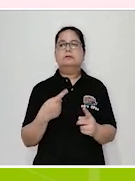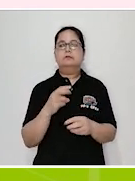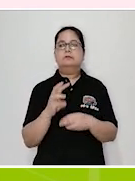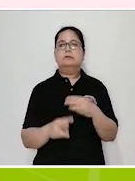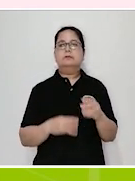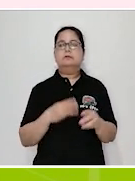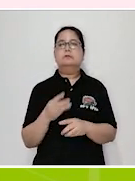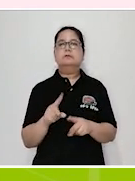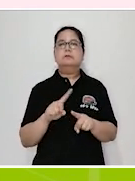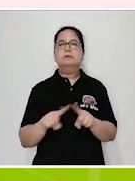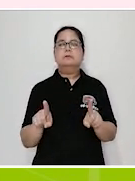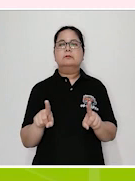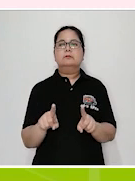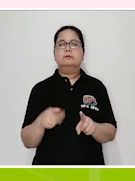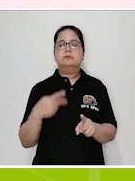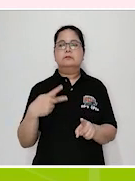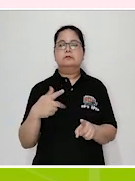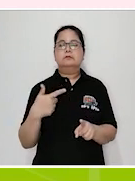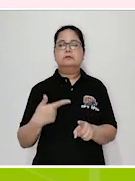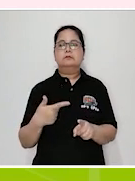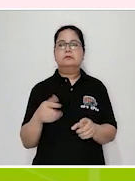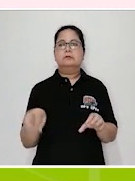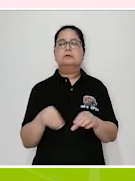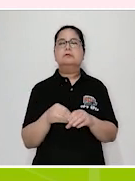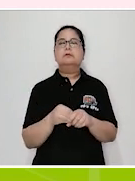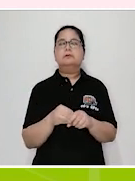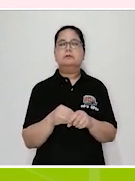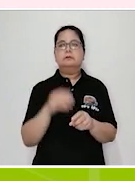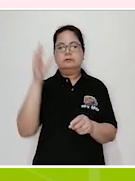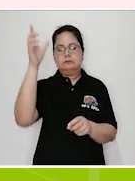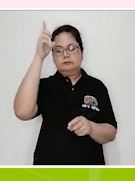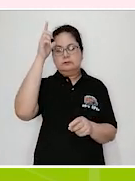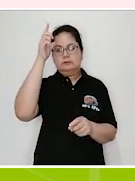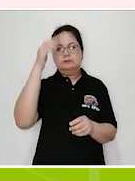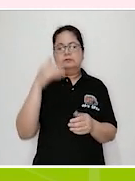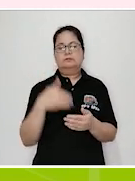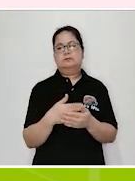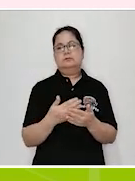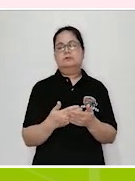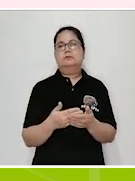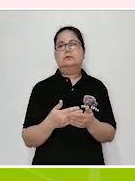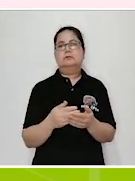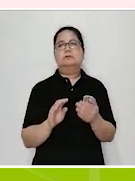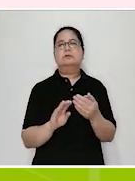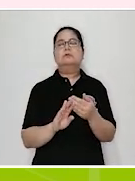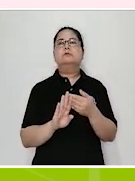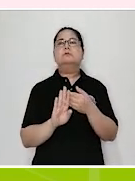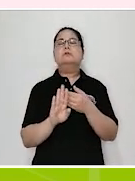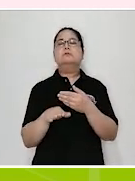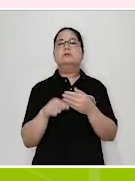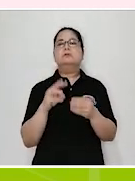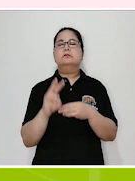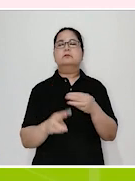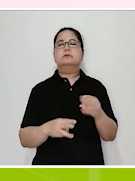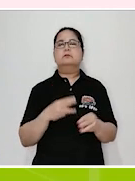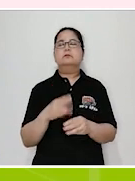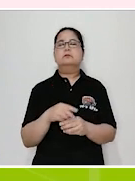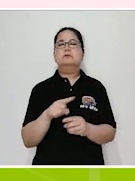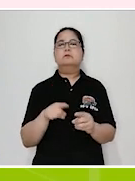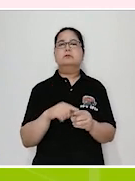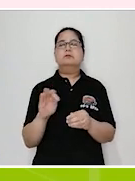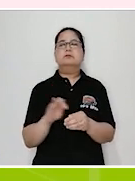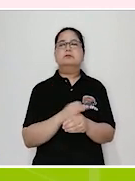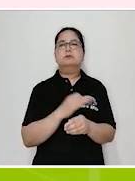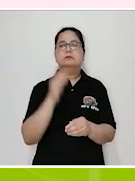But Kaguya Hime belonged to the moon. She sometimes comes back to the world when it is the